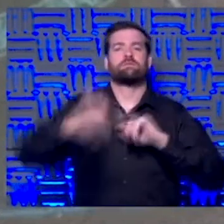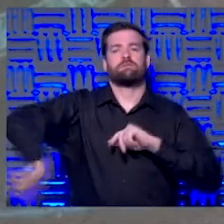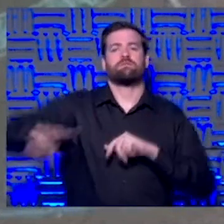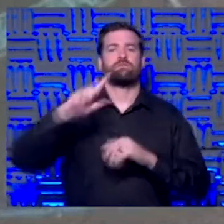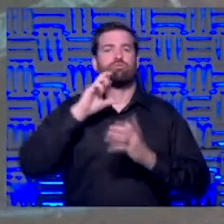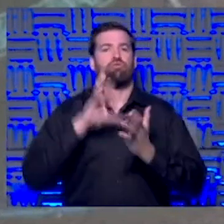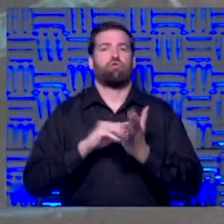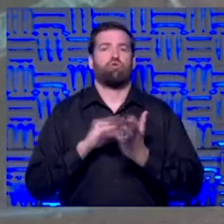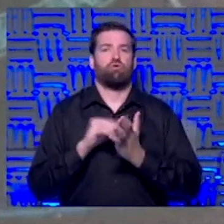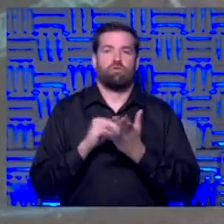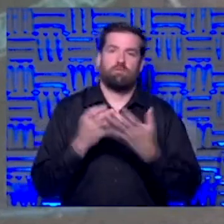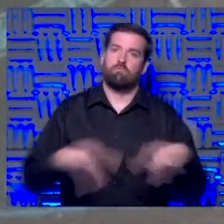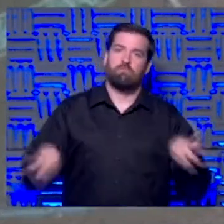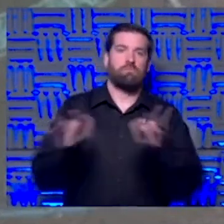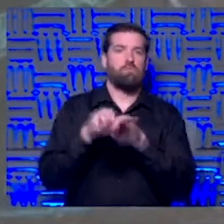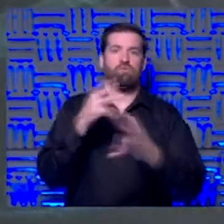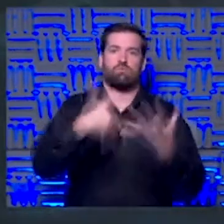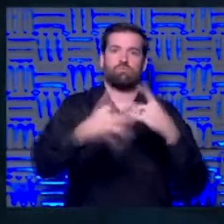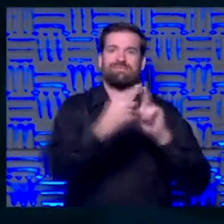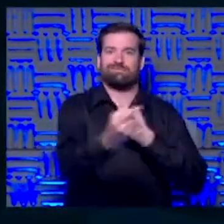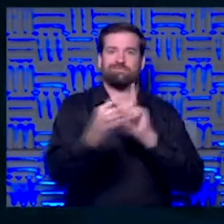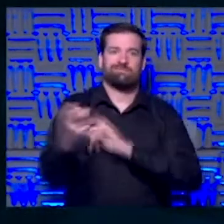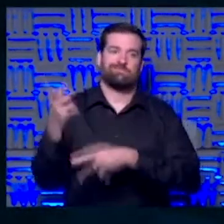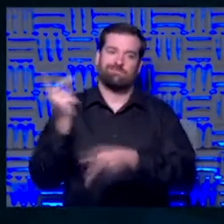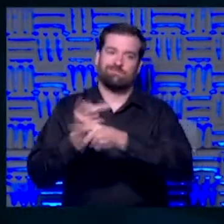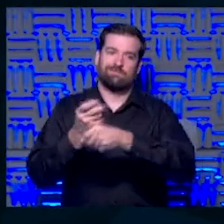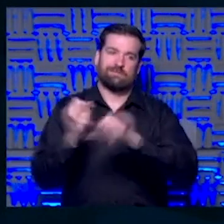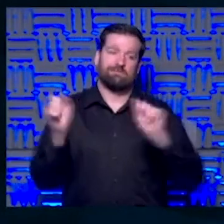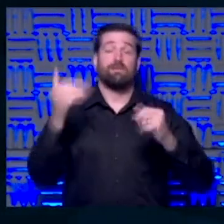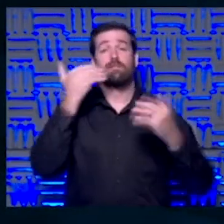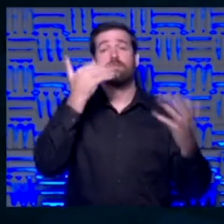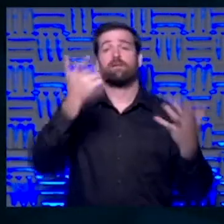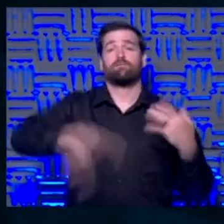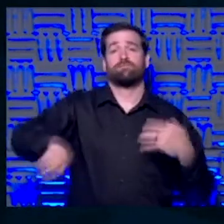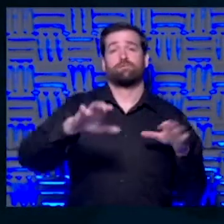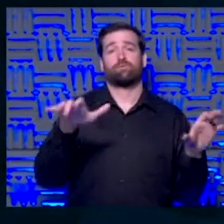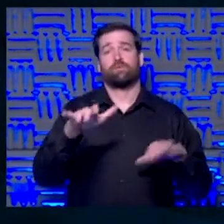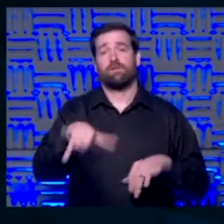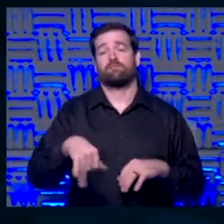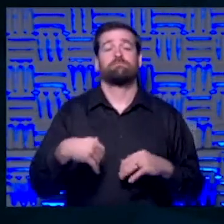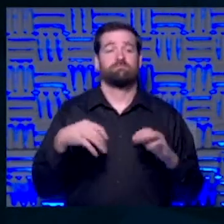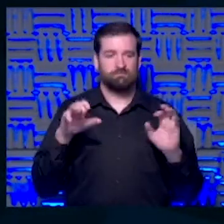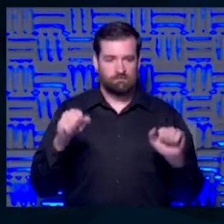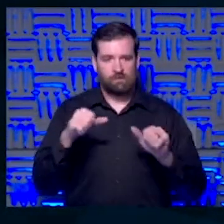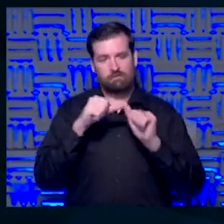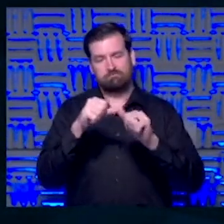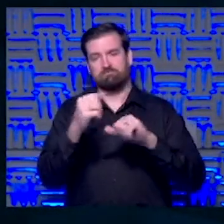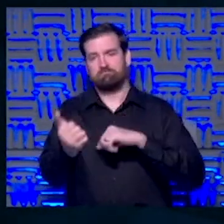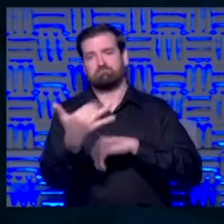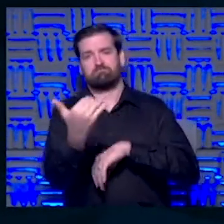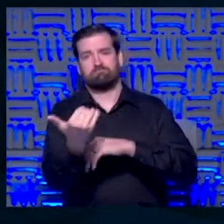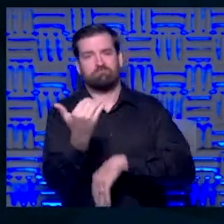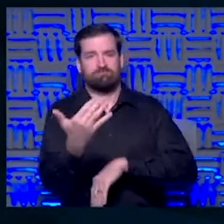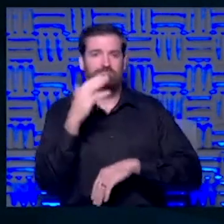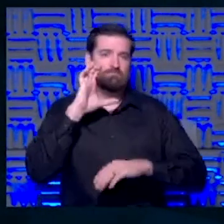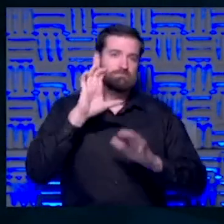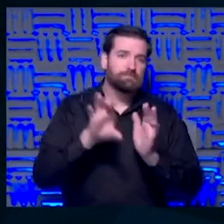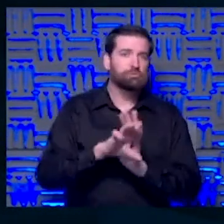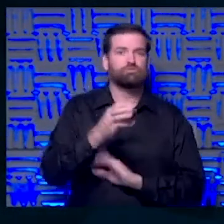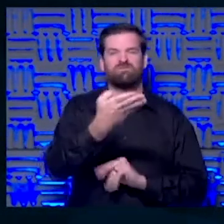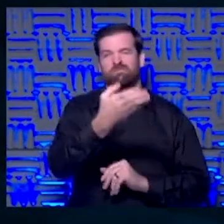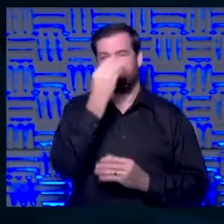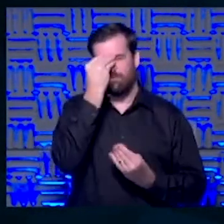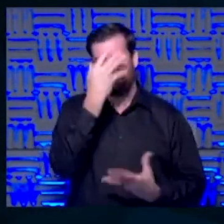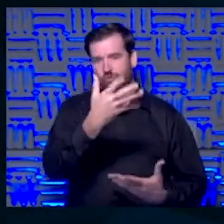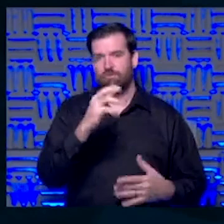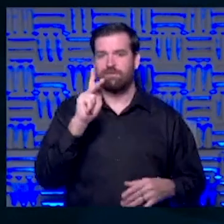learn the importance of social distancing and staying safe. So thank you, kiddos, for doing that. We appreciate it. And you can continue to send in your photos. There's the information right